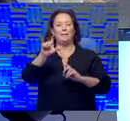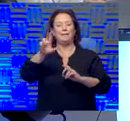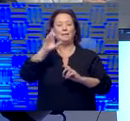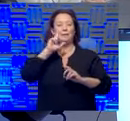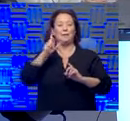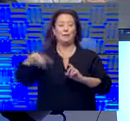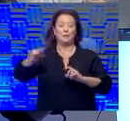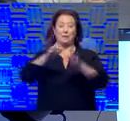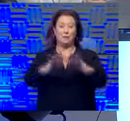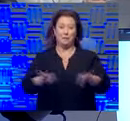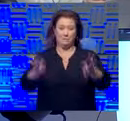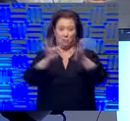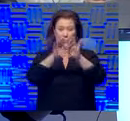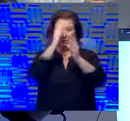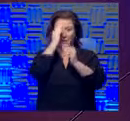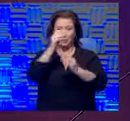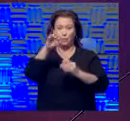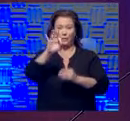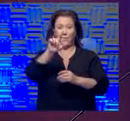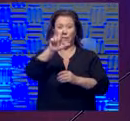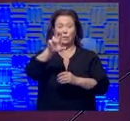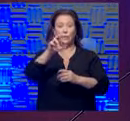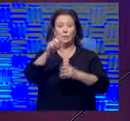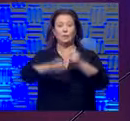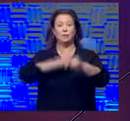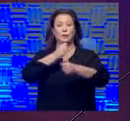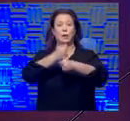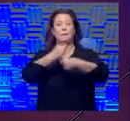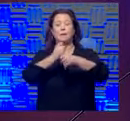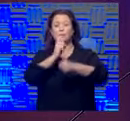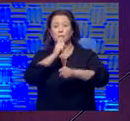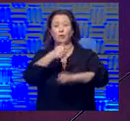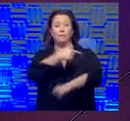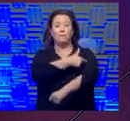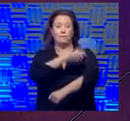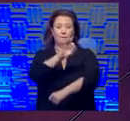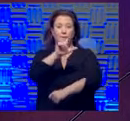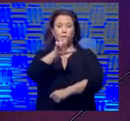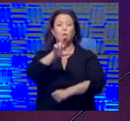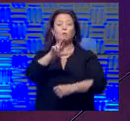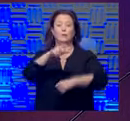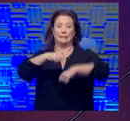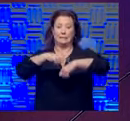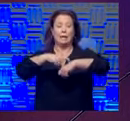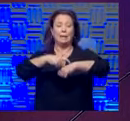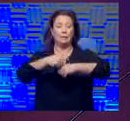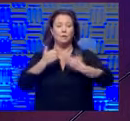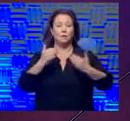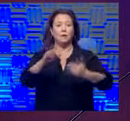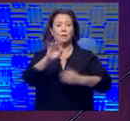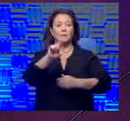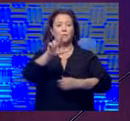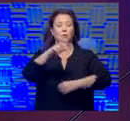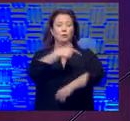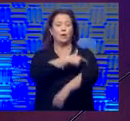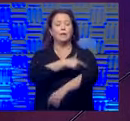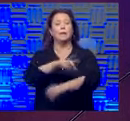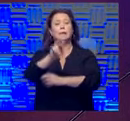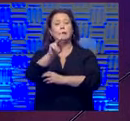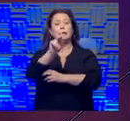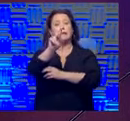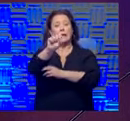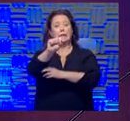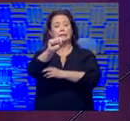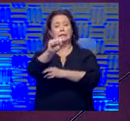really going to be important, by the way, this year. We want to make sure that everybody gets immunized when that time comes. Well, you know, Kansas, first off,